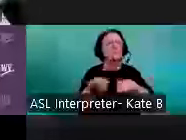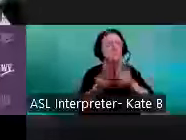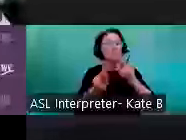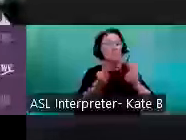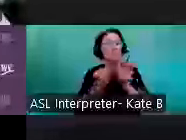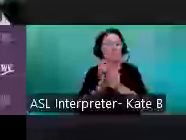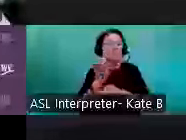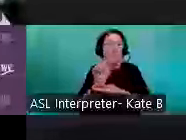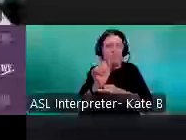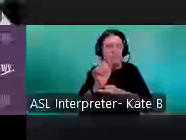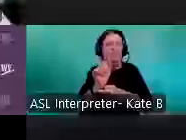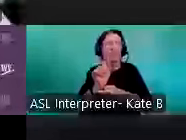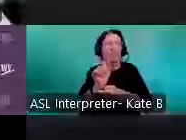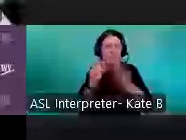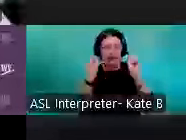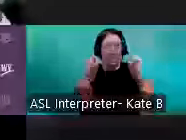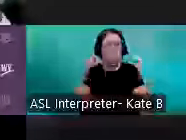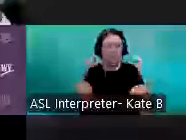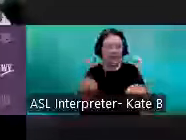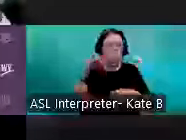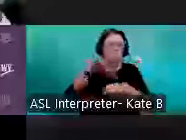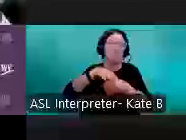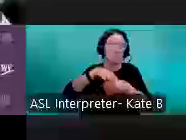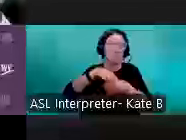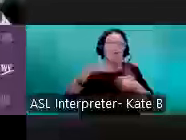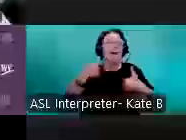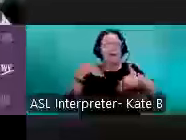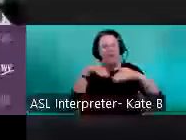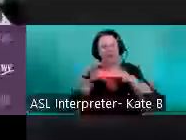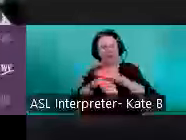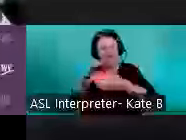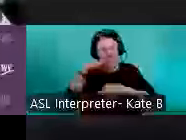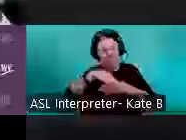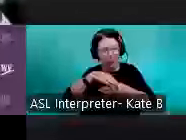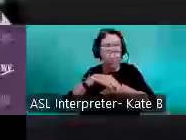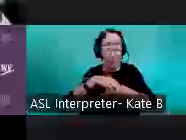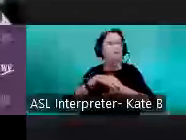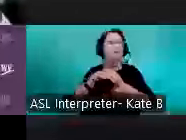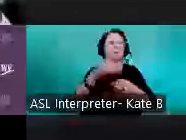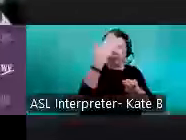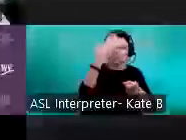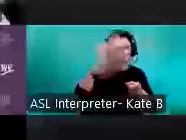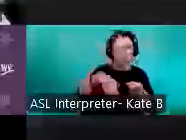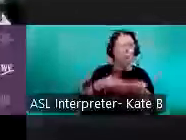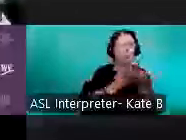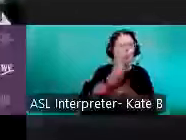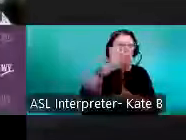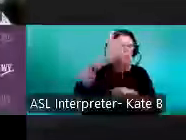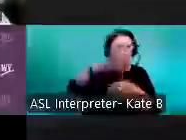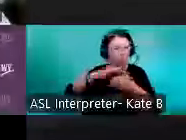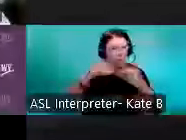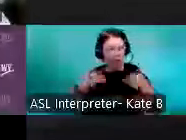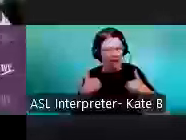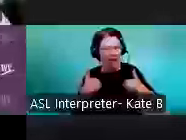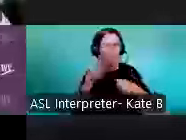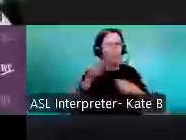with disabilities are able to vote, know what their rights are, know how to register, the